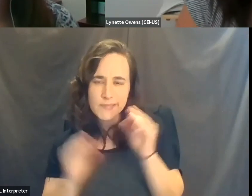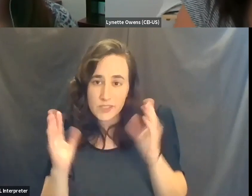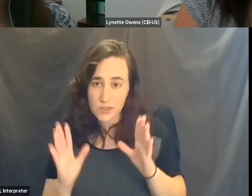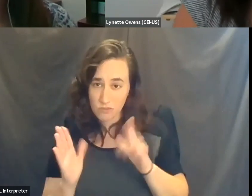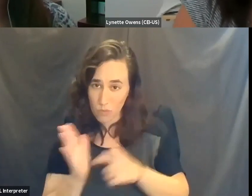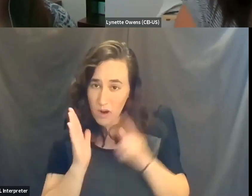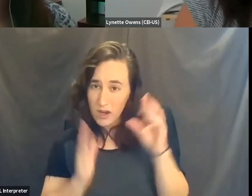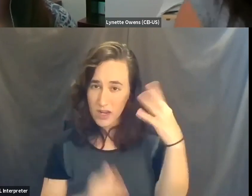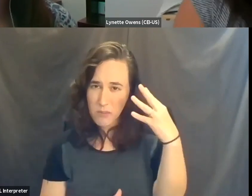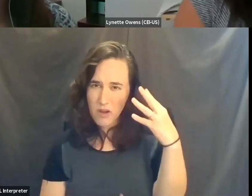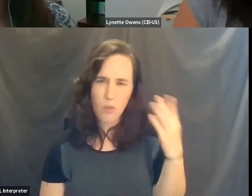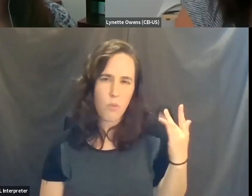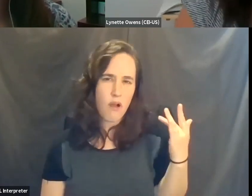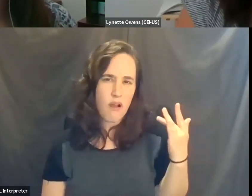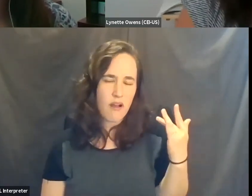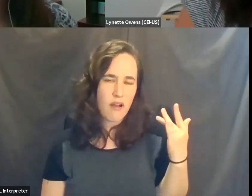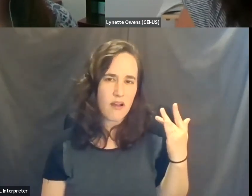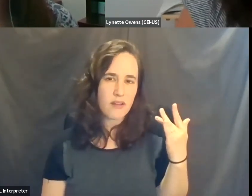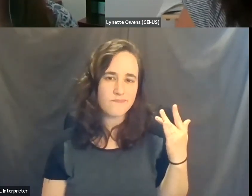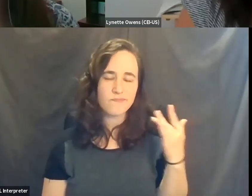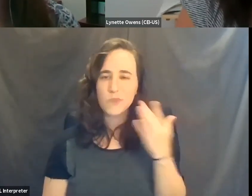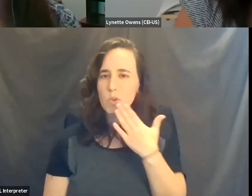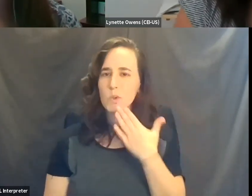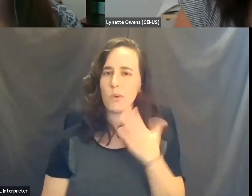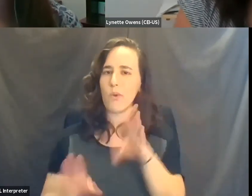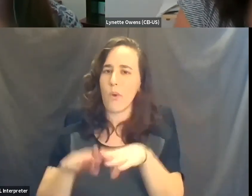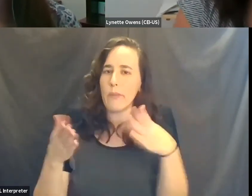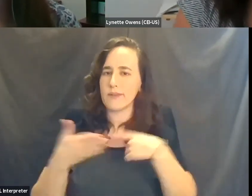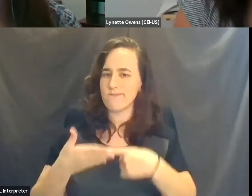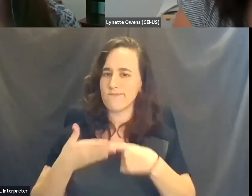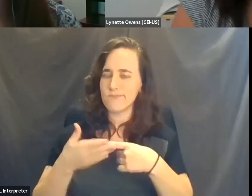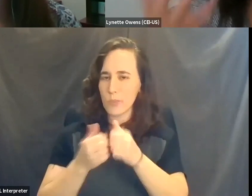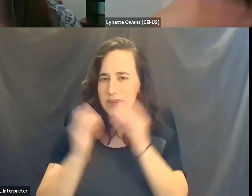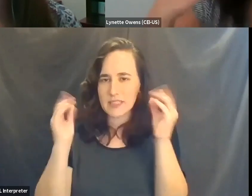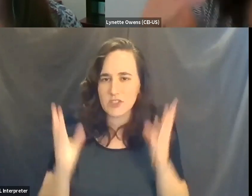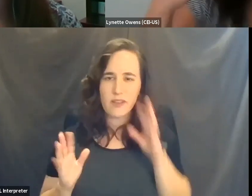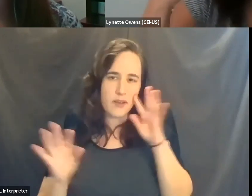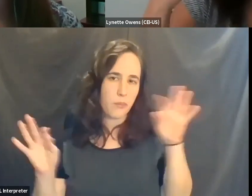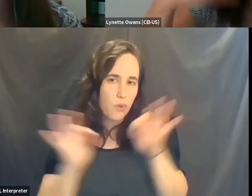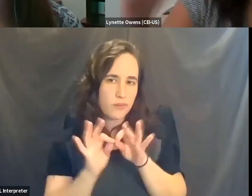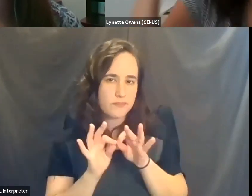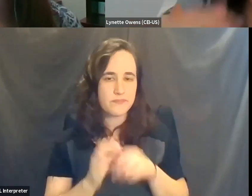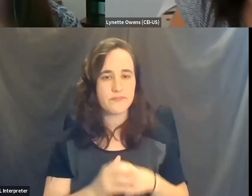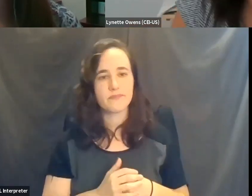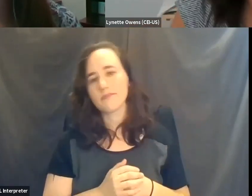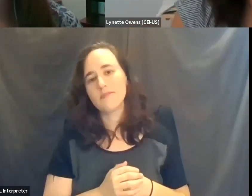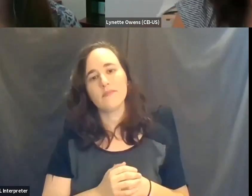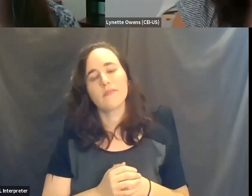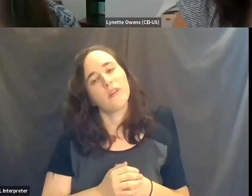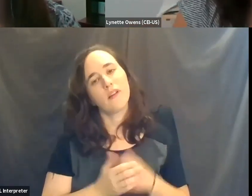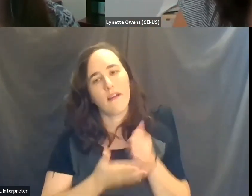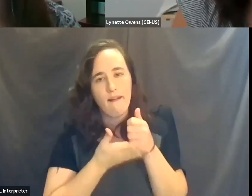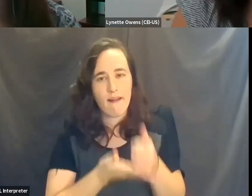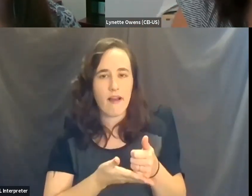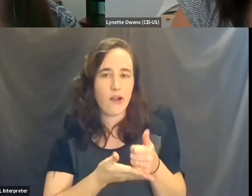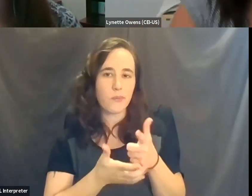why? And it's just a good line of communication to open. again, to relieve stress and